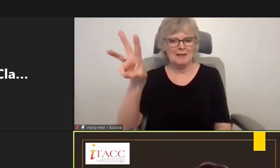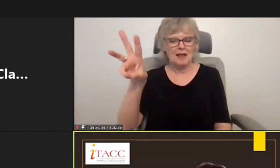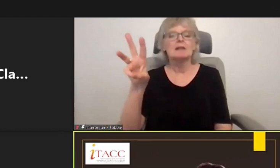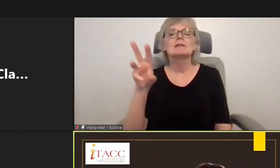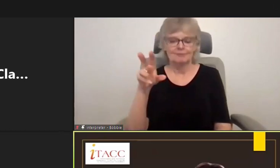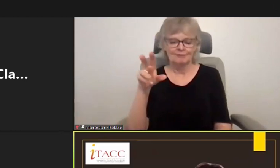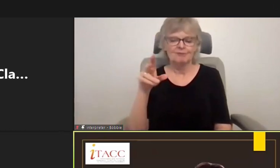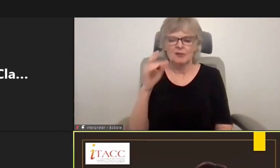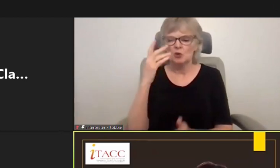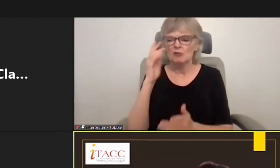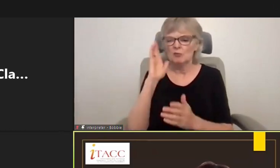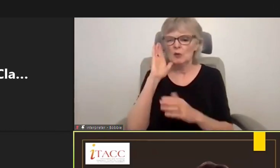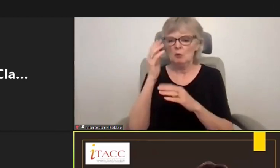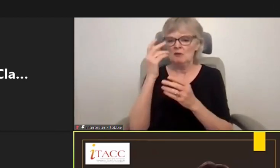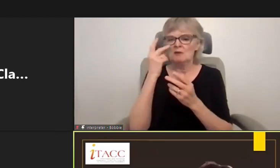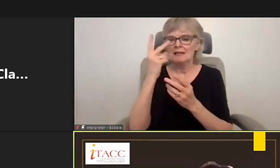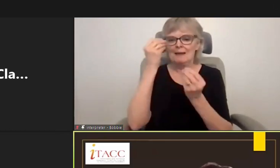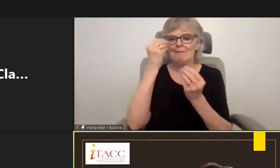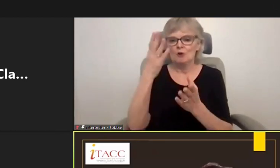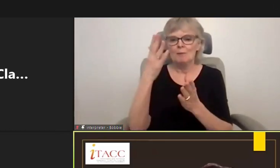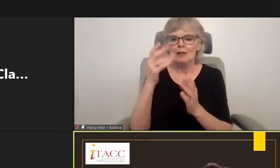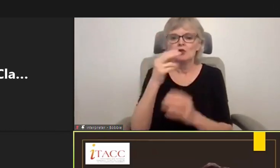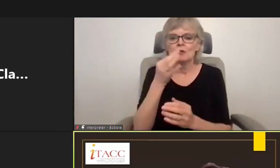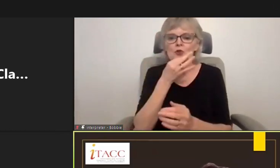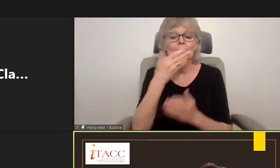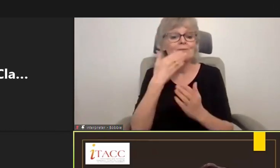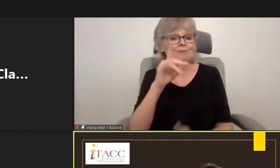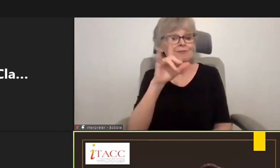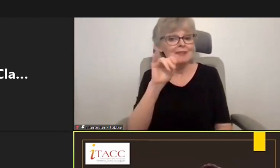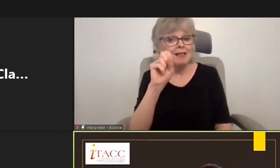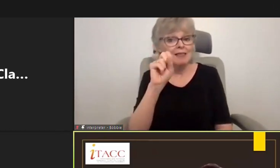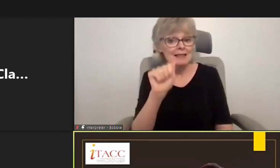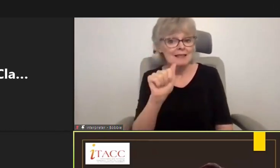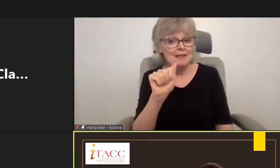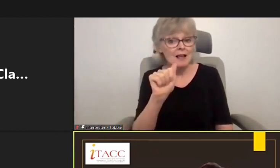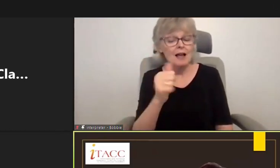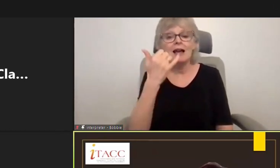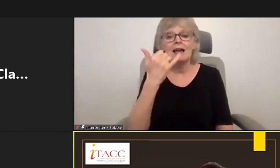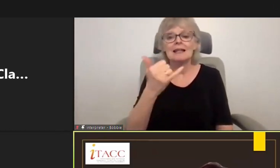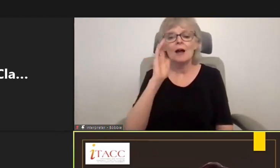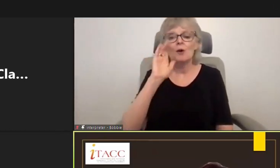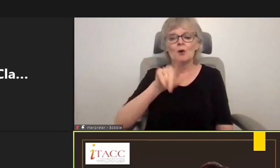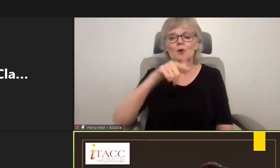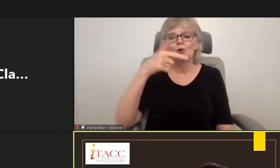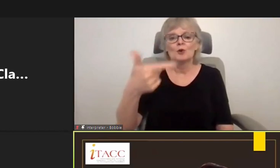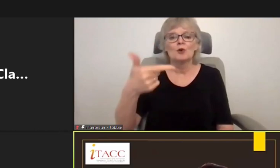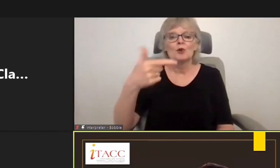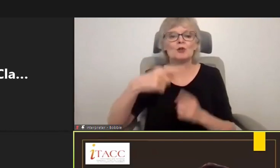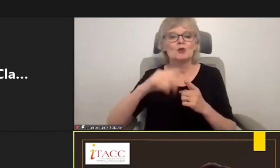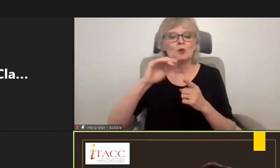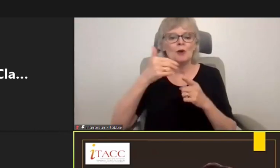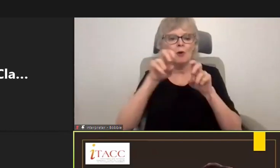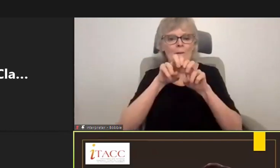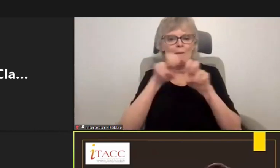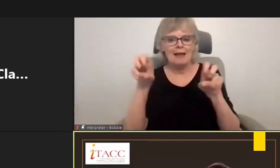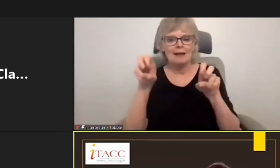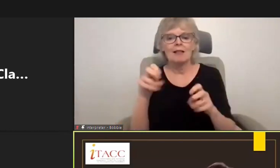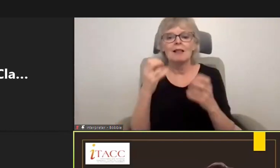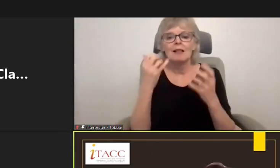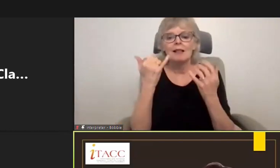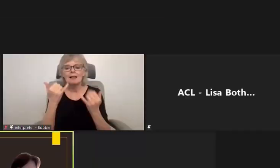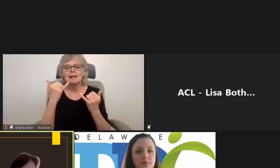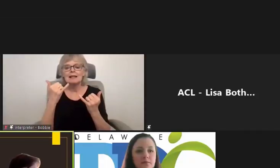soon. So thank you again, Lisa, and if I can now turn it over to the rest of our panel, we are first going to